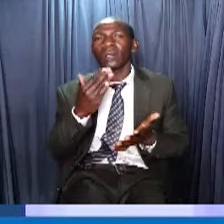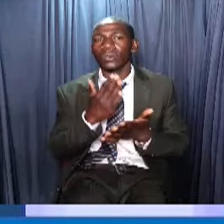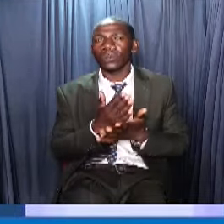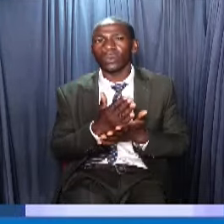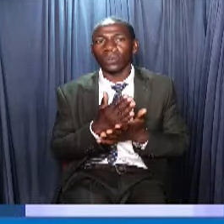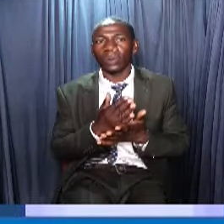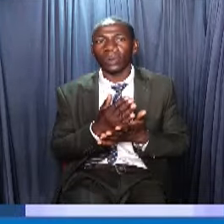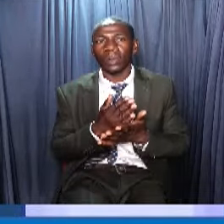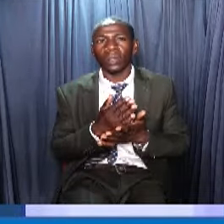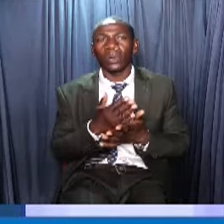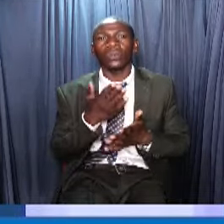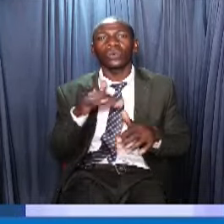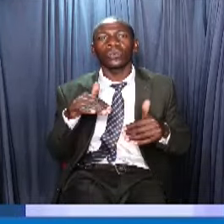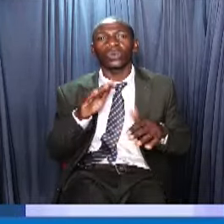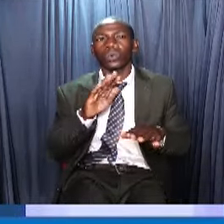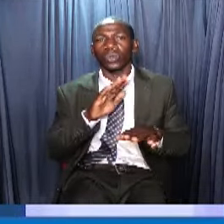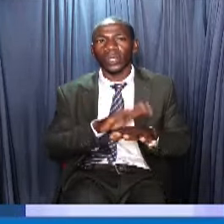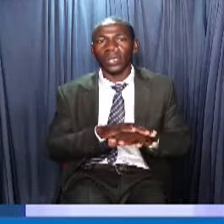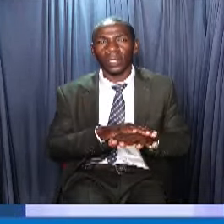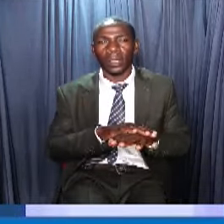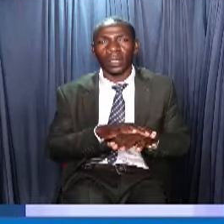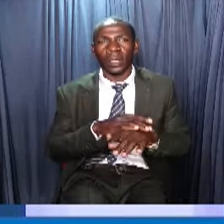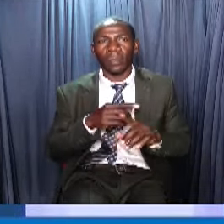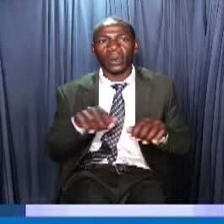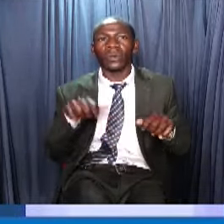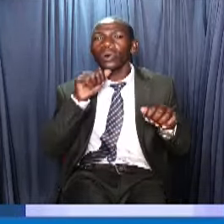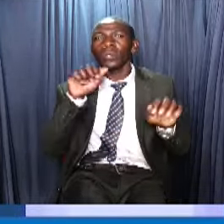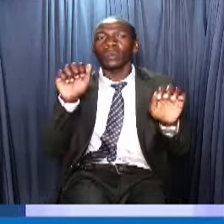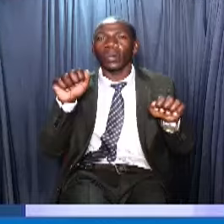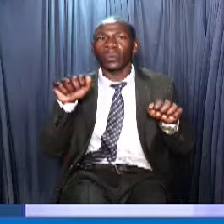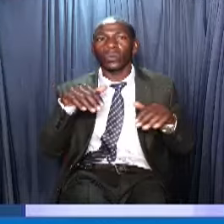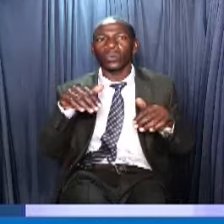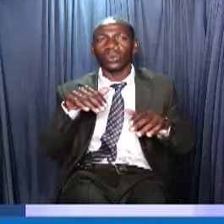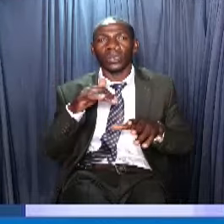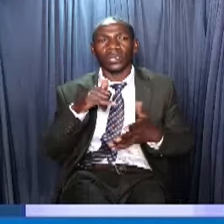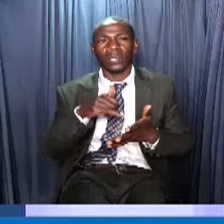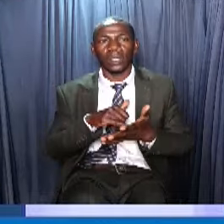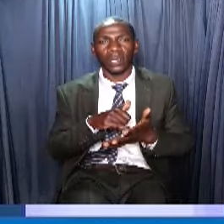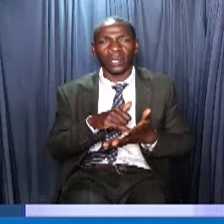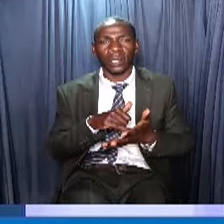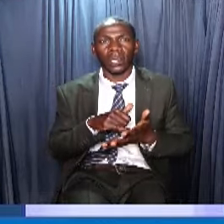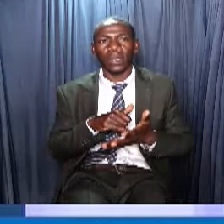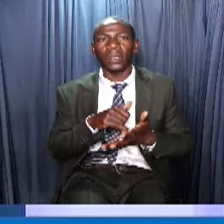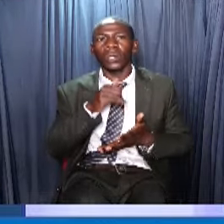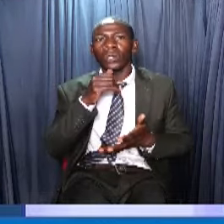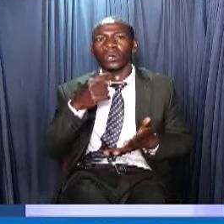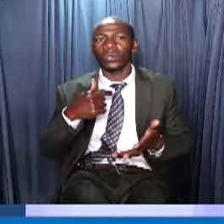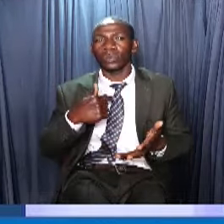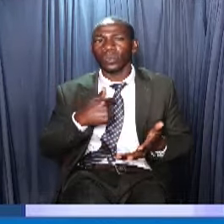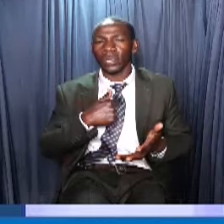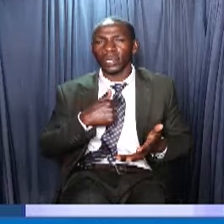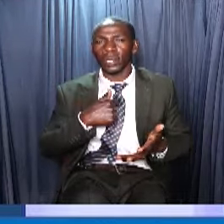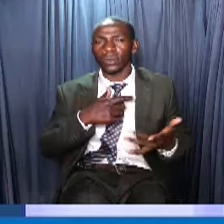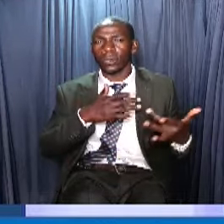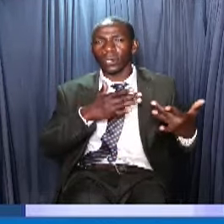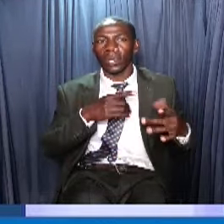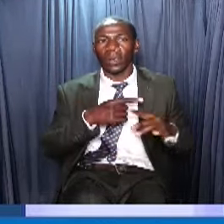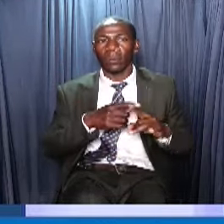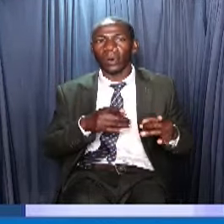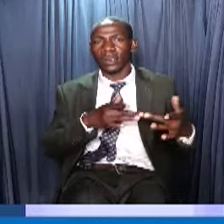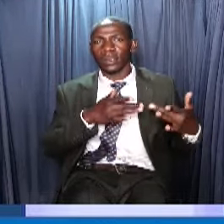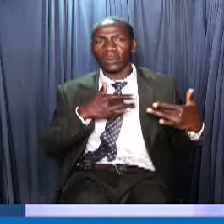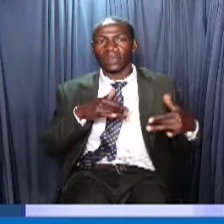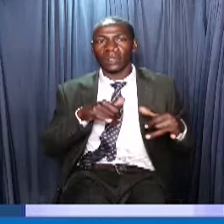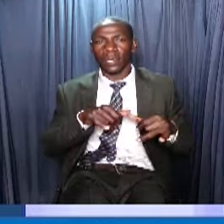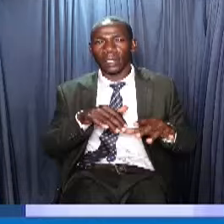truly want. Kutenda mema. To do good. Lakini kuweza siwezi. But I'm not able to work forward. Maana si mimi nafsi yangu. Because it's no more my soul. Ile dhambi inakaa.